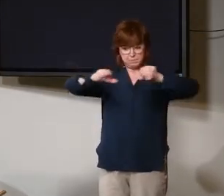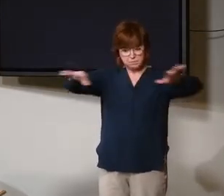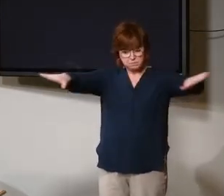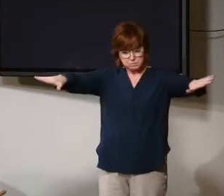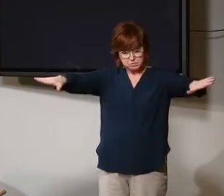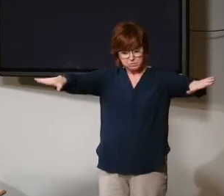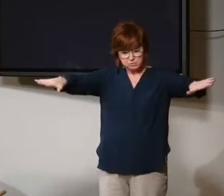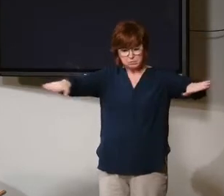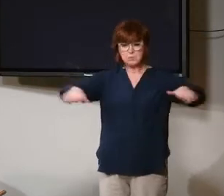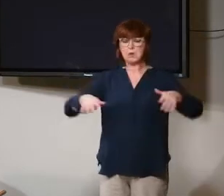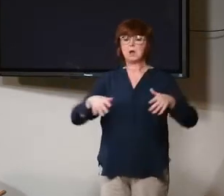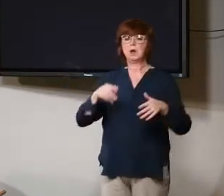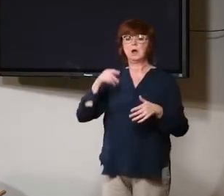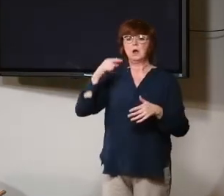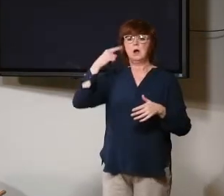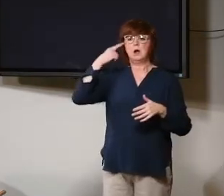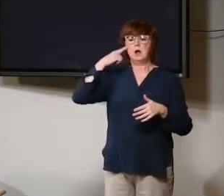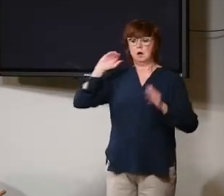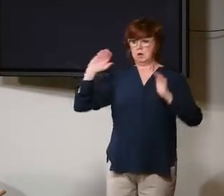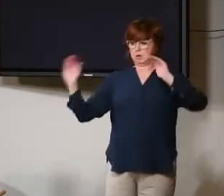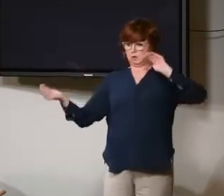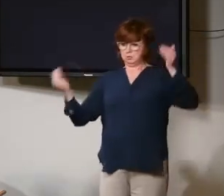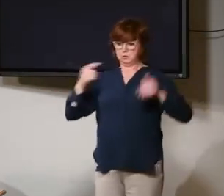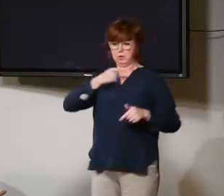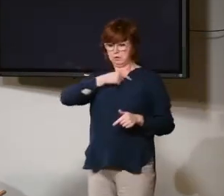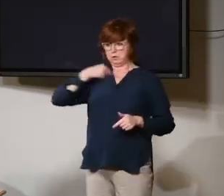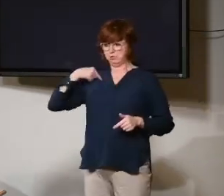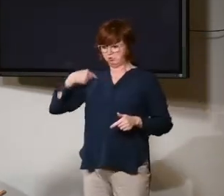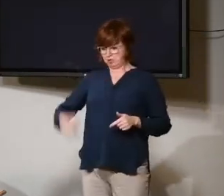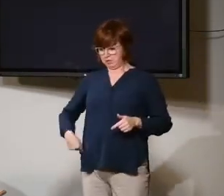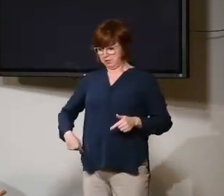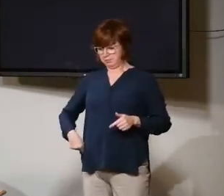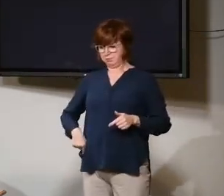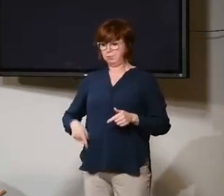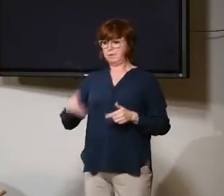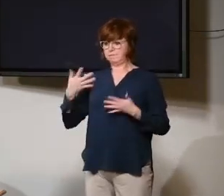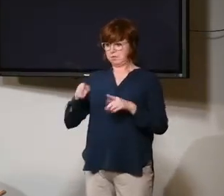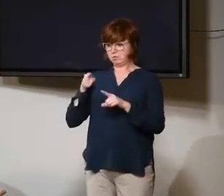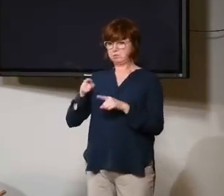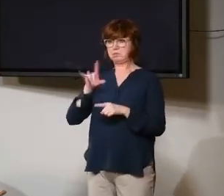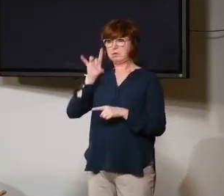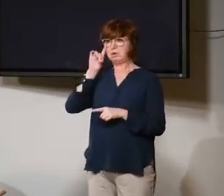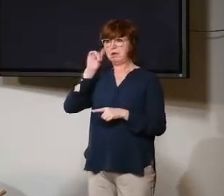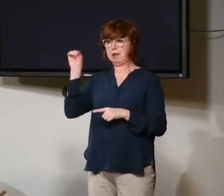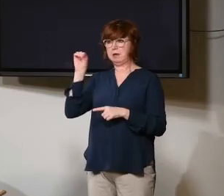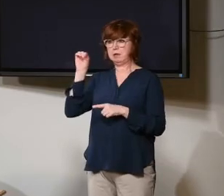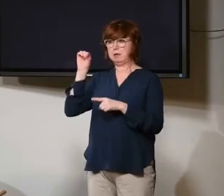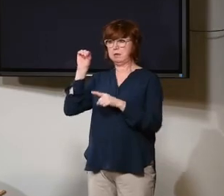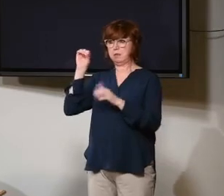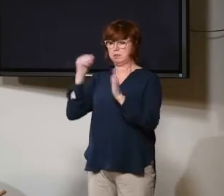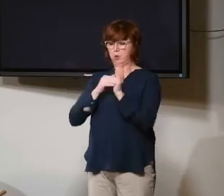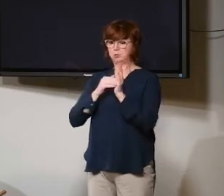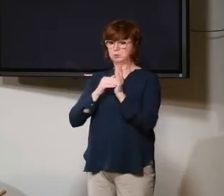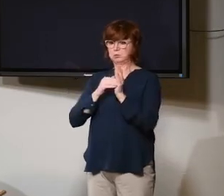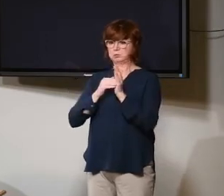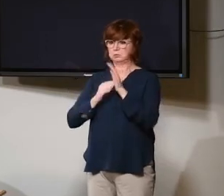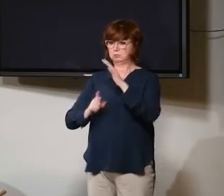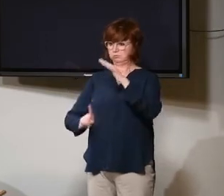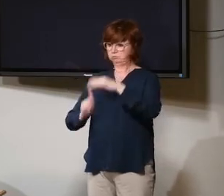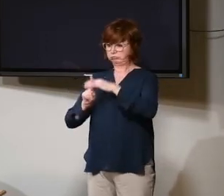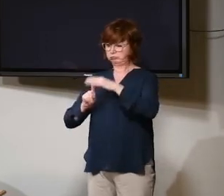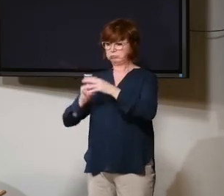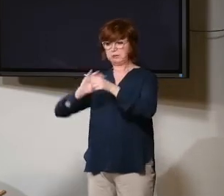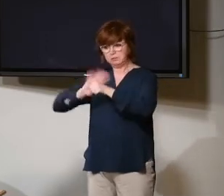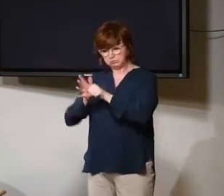to what happened in China, there's about just over 80,000 cases that occurred, positive IDs that occurred in China. That's